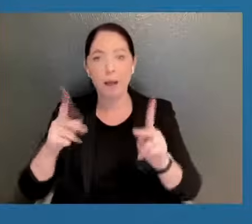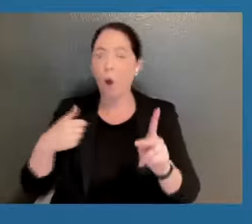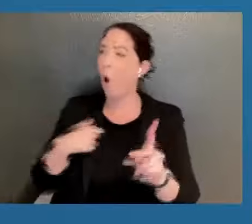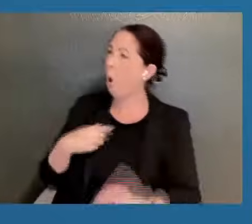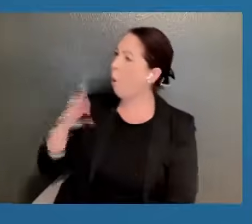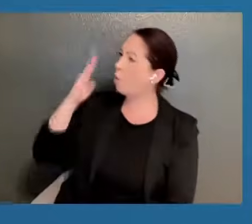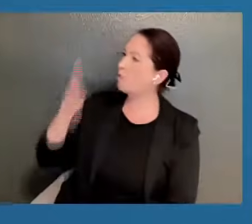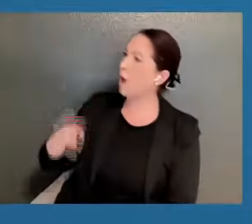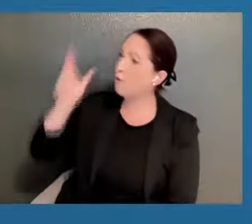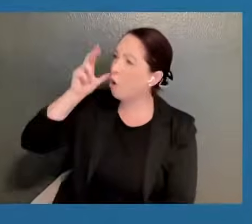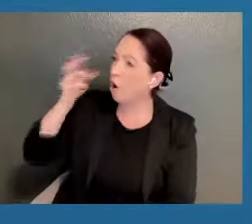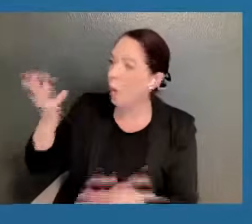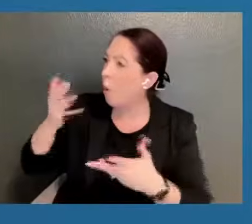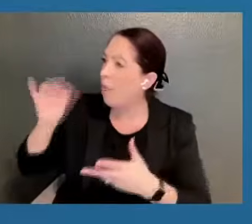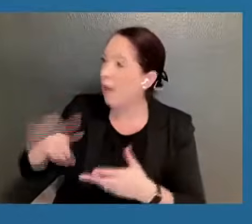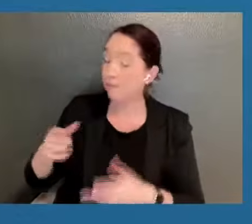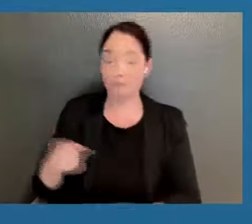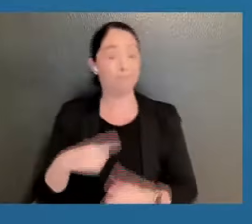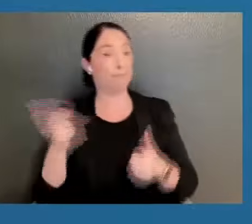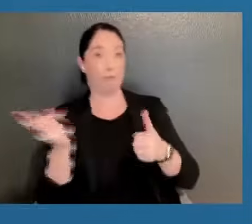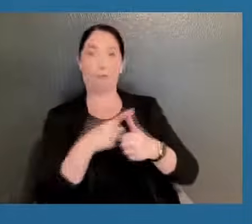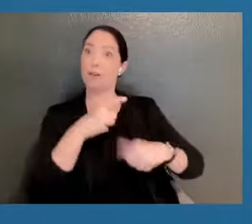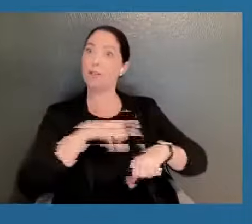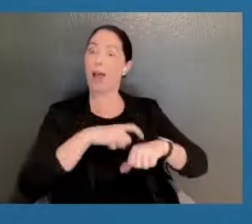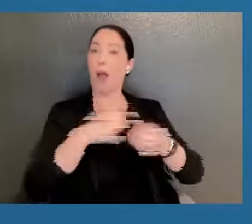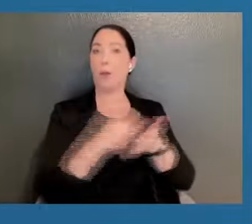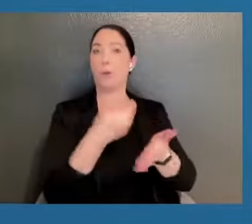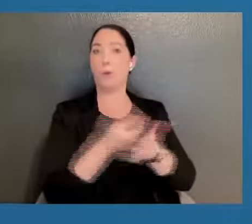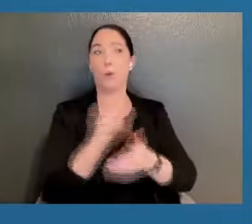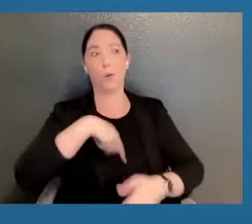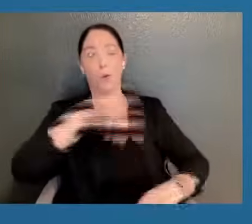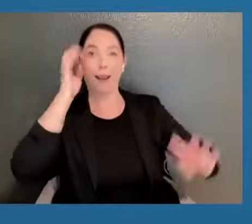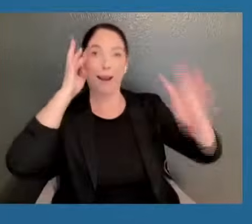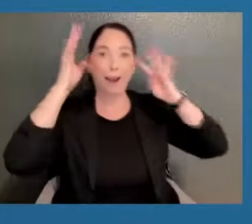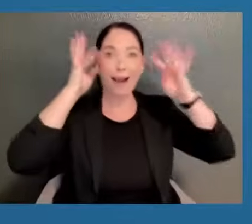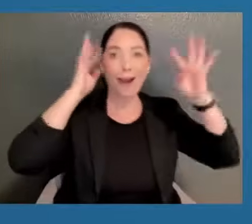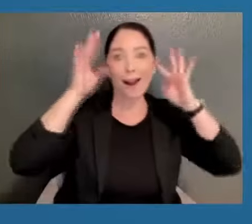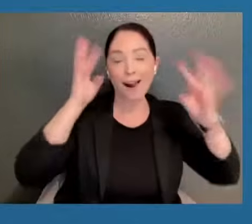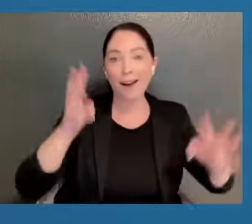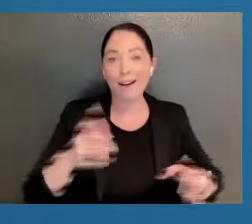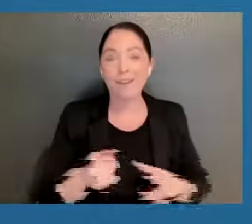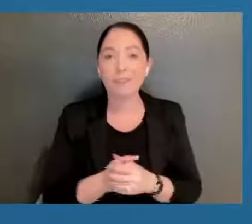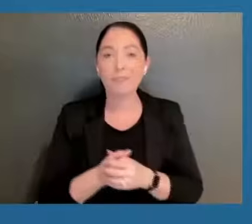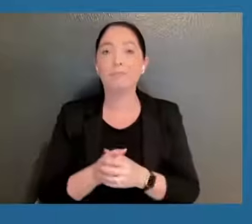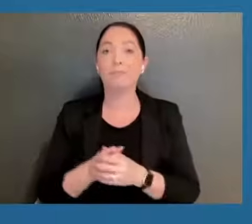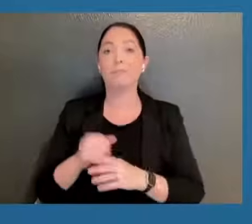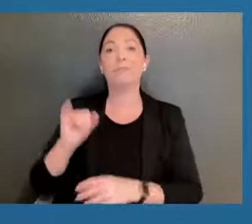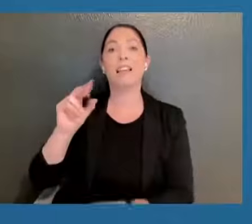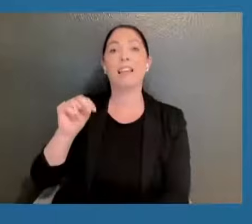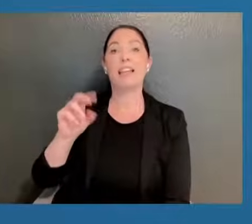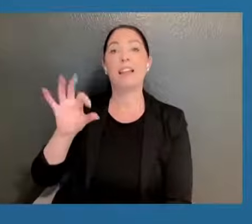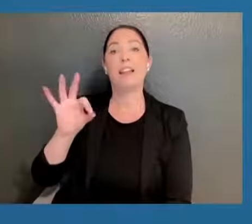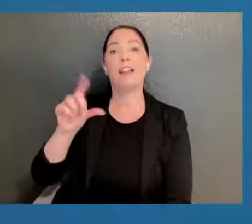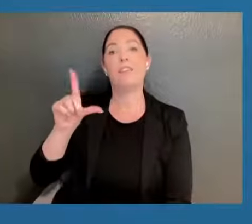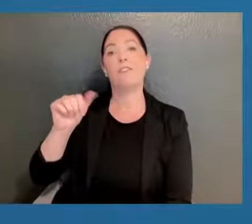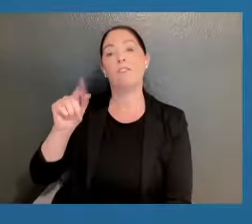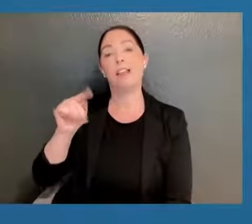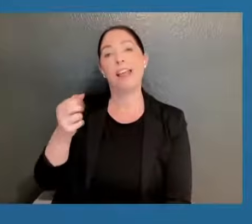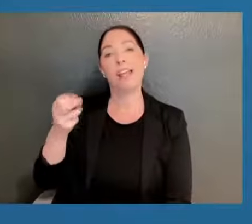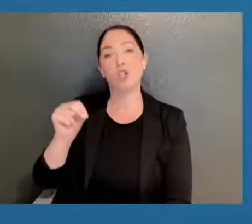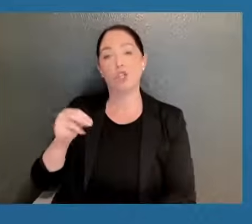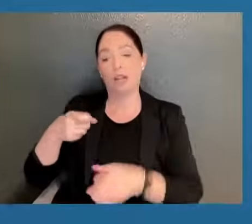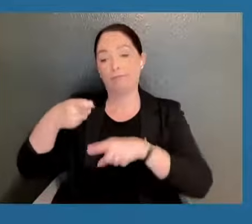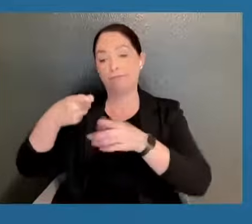ourselves. Because of inflation, drove up the cost of everything, your kids' sneakers and backpacks and everything you have to